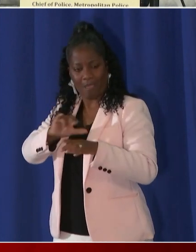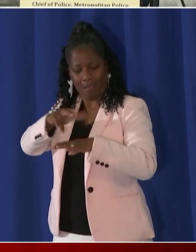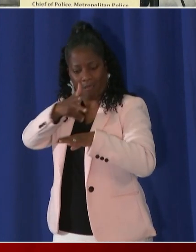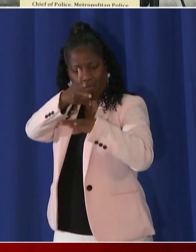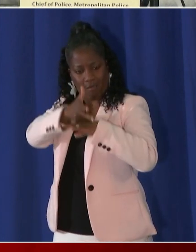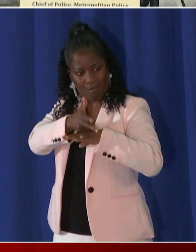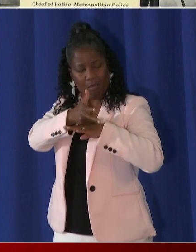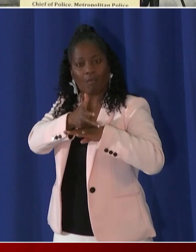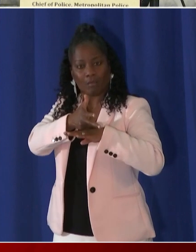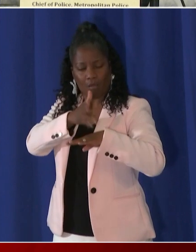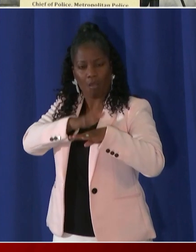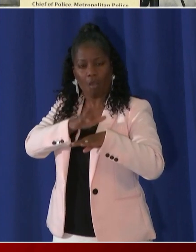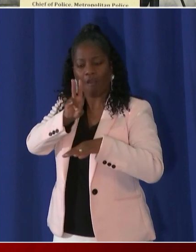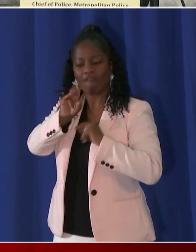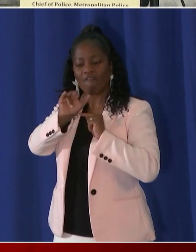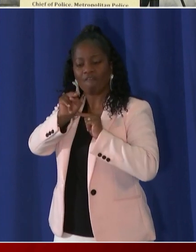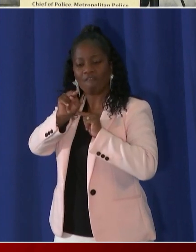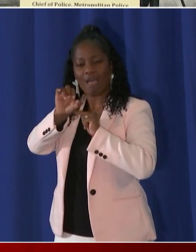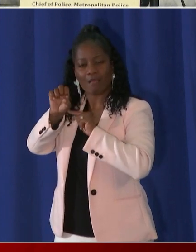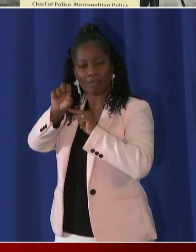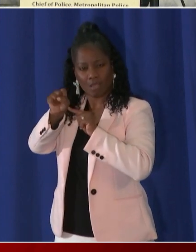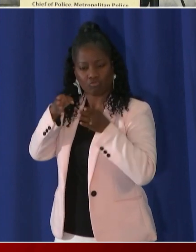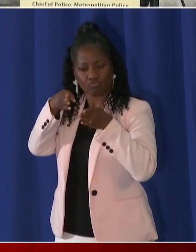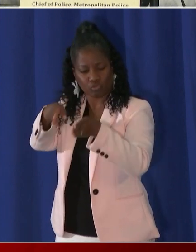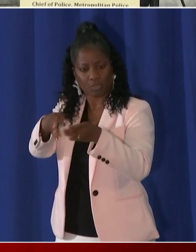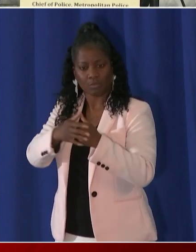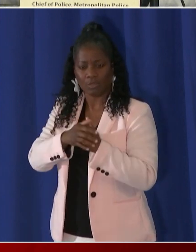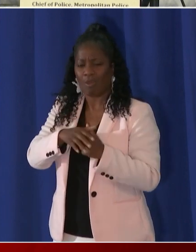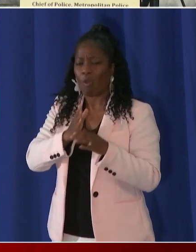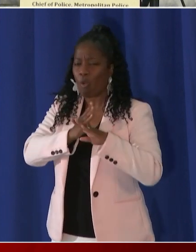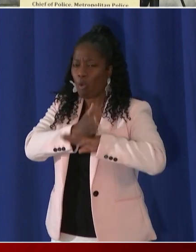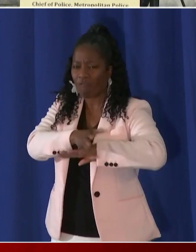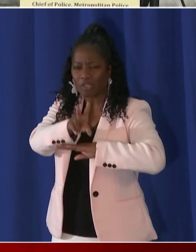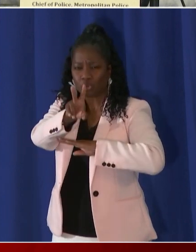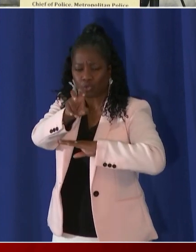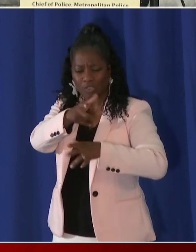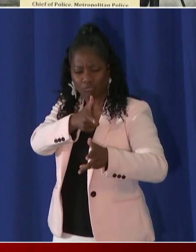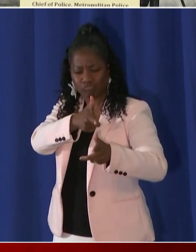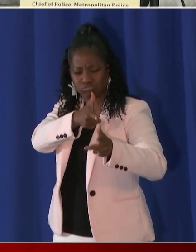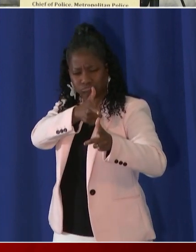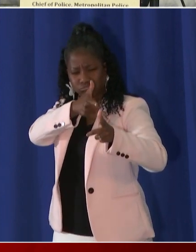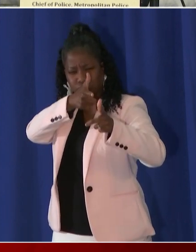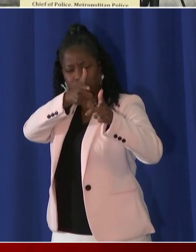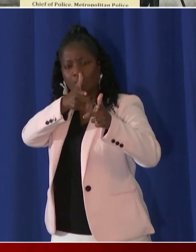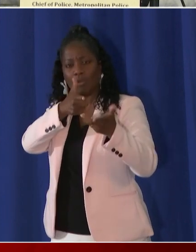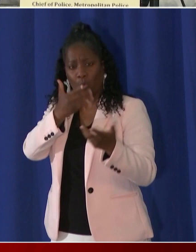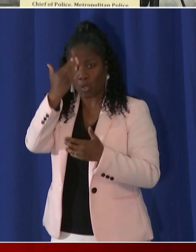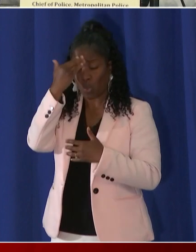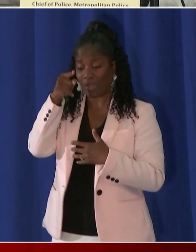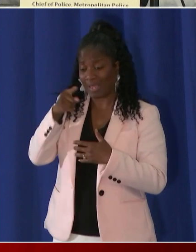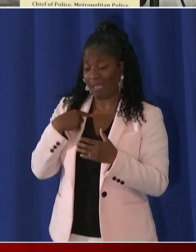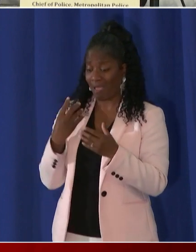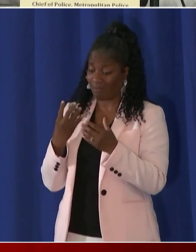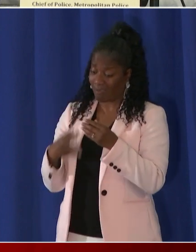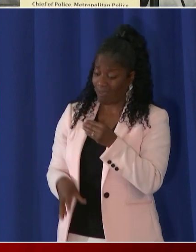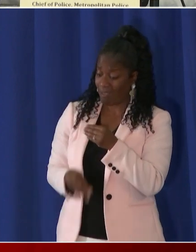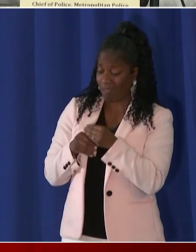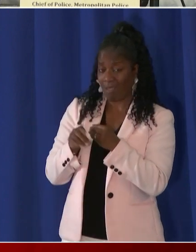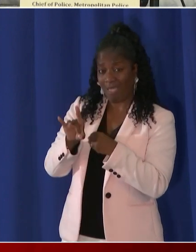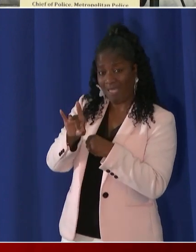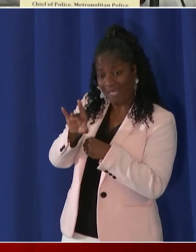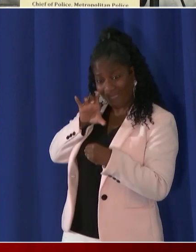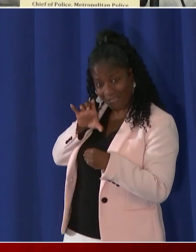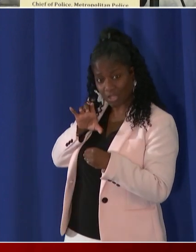on Van Ness Street. We know that 200 rounds were fired, and we know that he had in excess of over 800